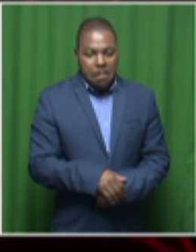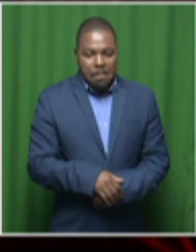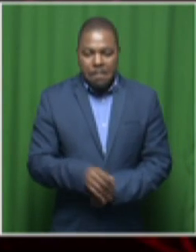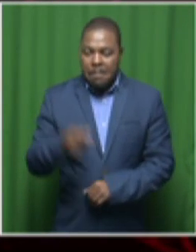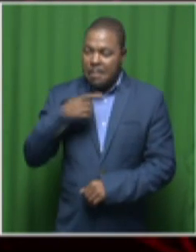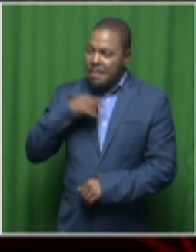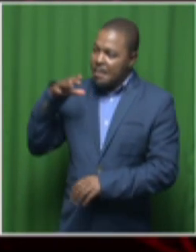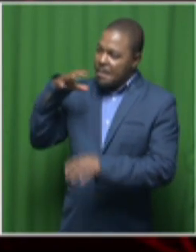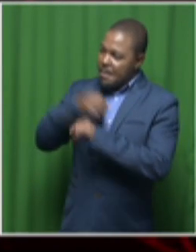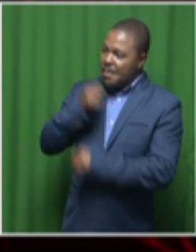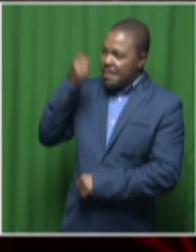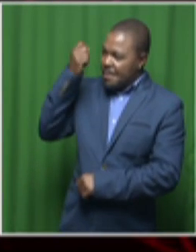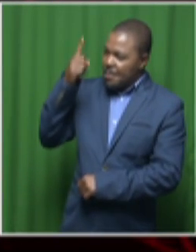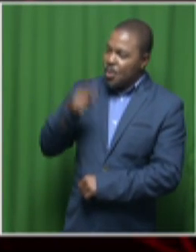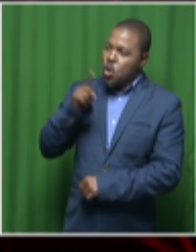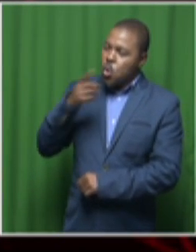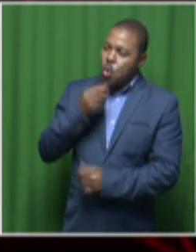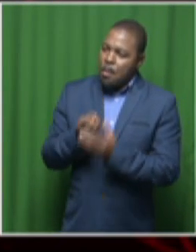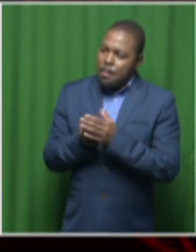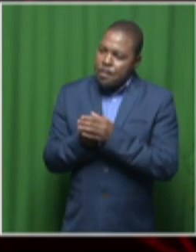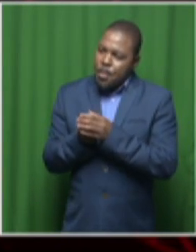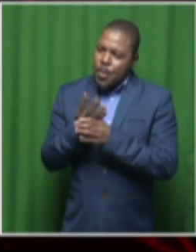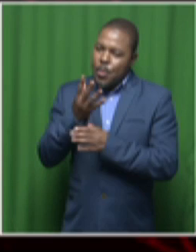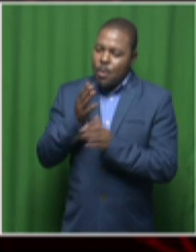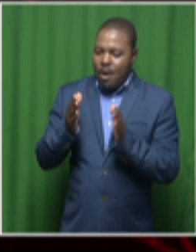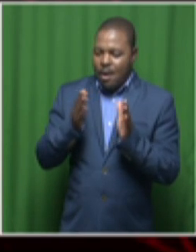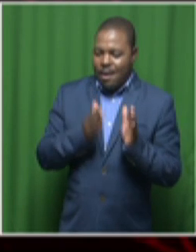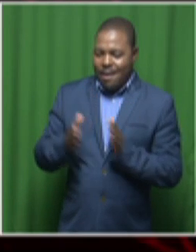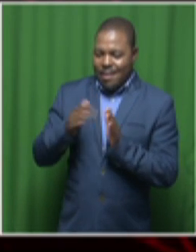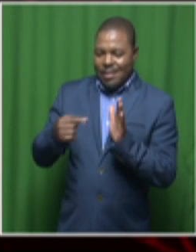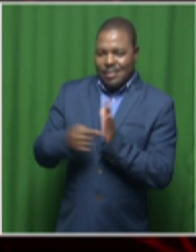of composing and arranging the tracks for this album.